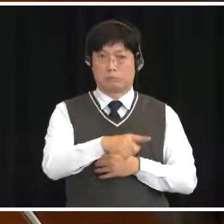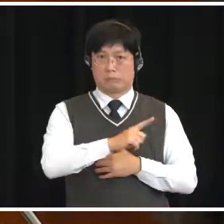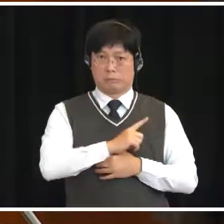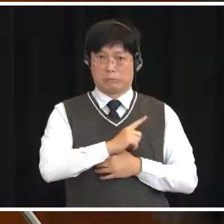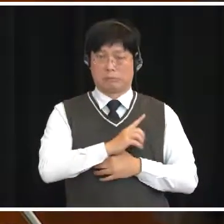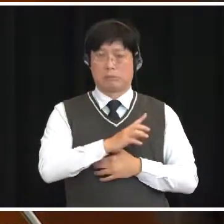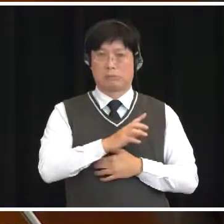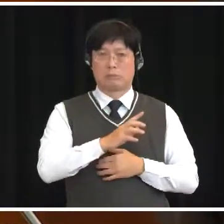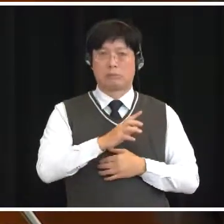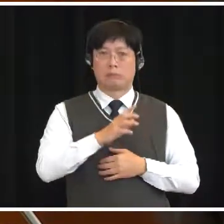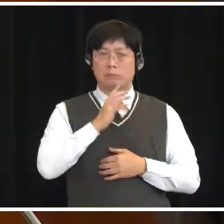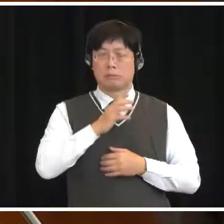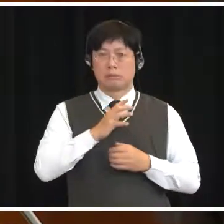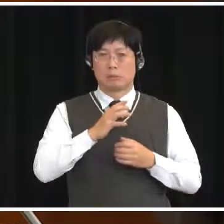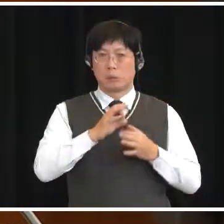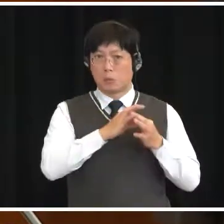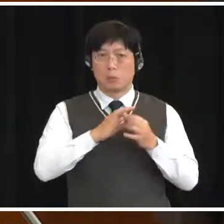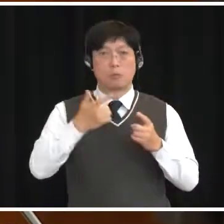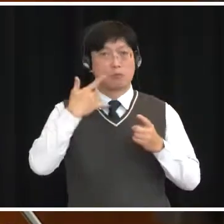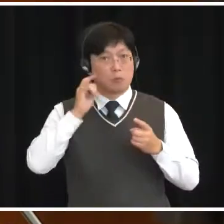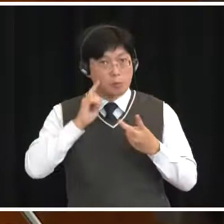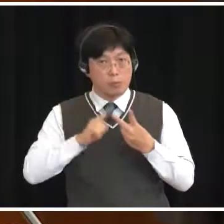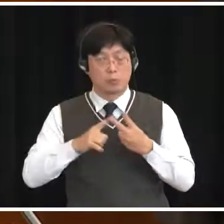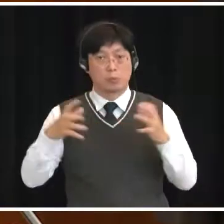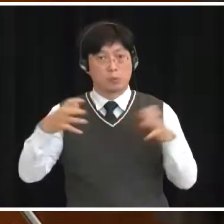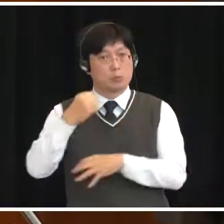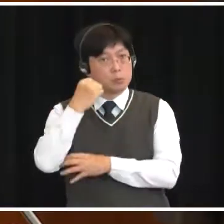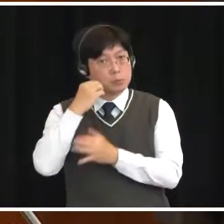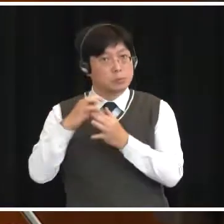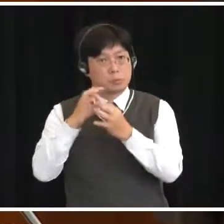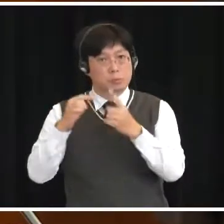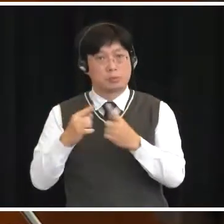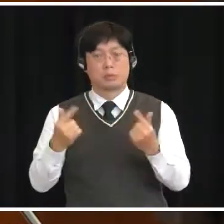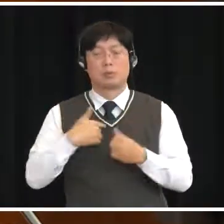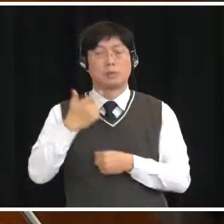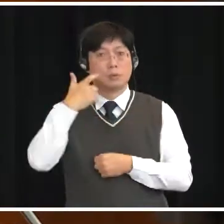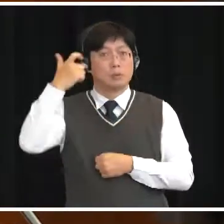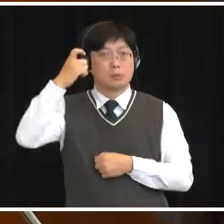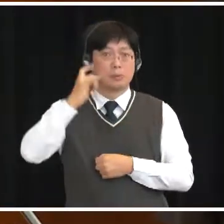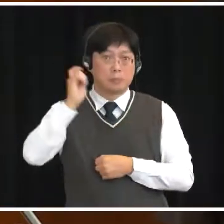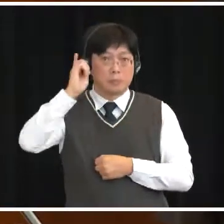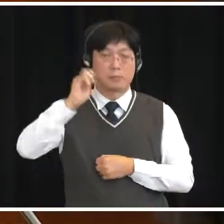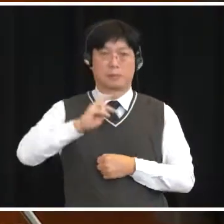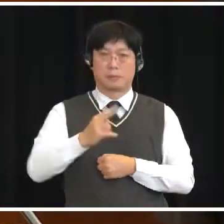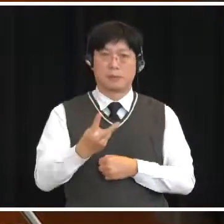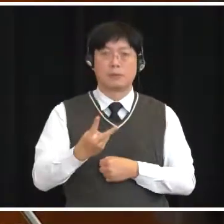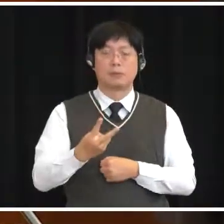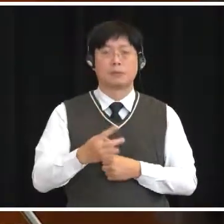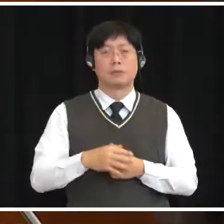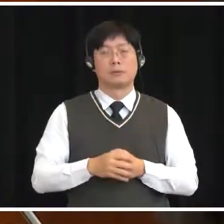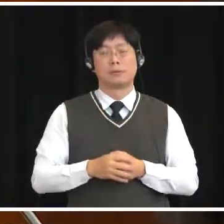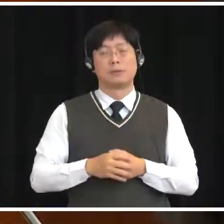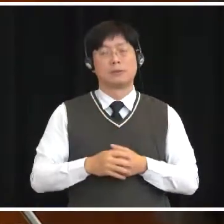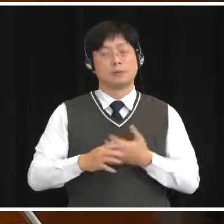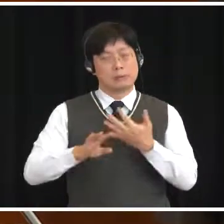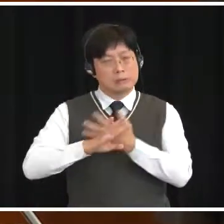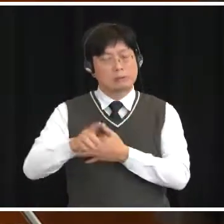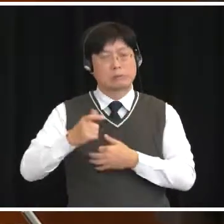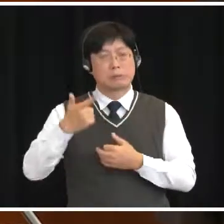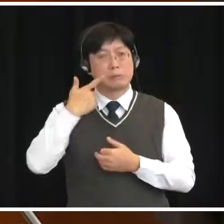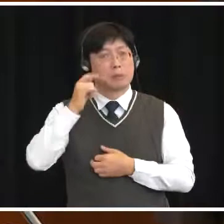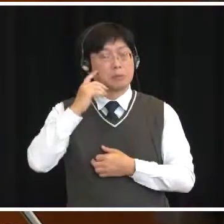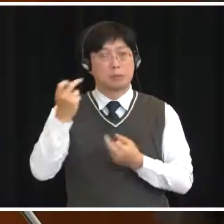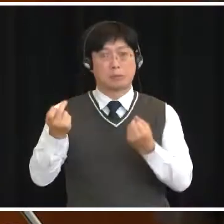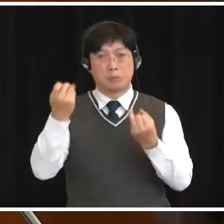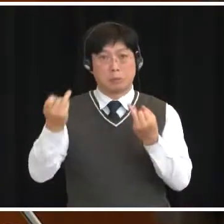The developmental stage of the child, the stakeholders in this case, such as parents